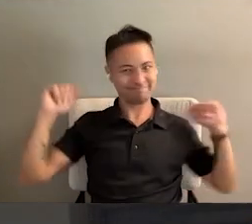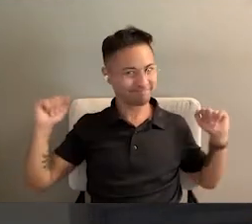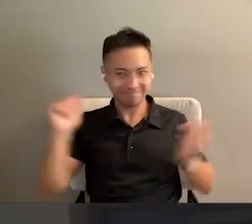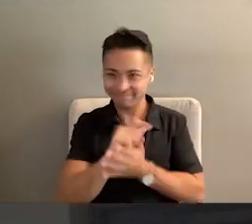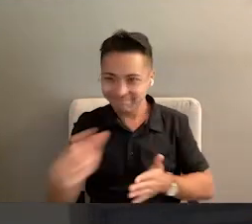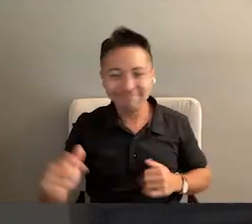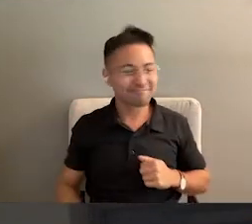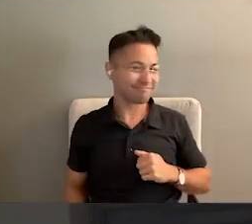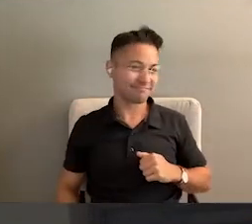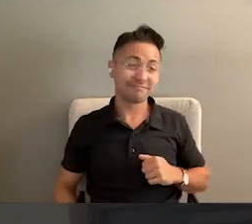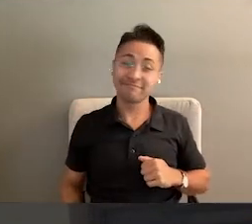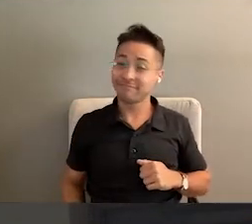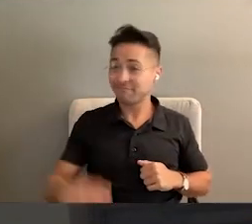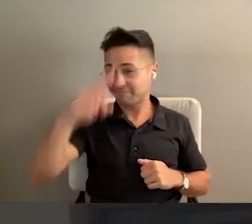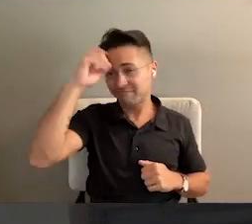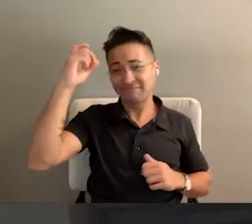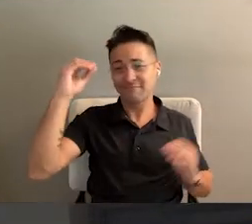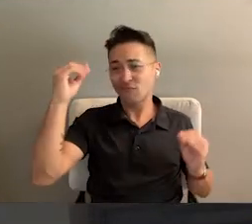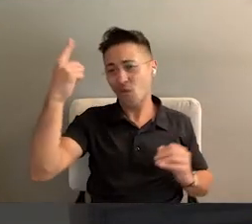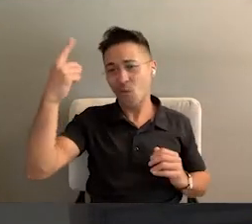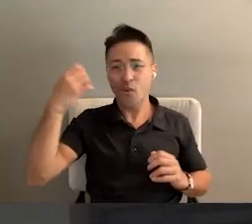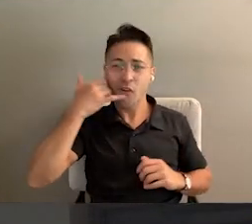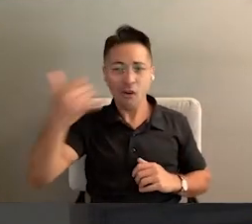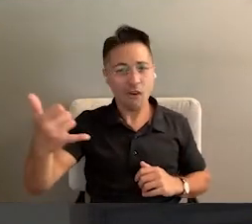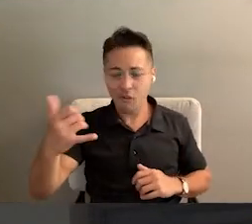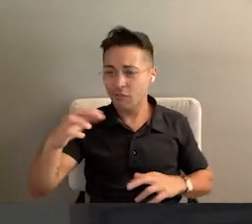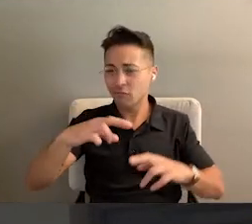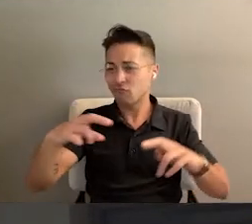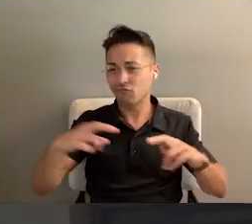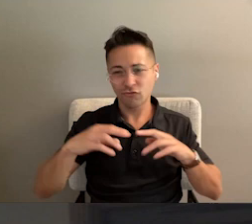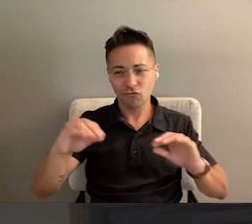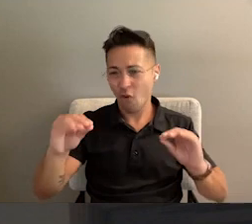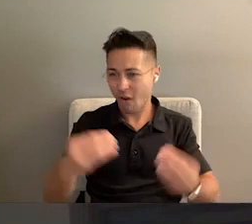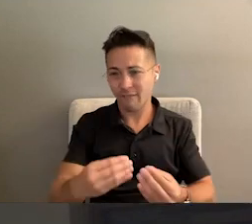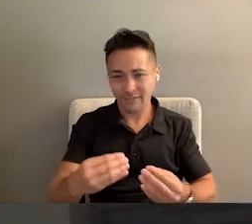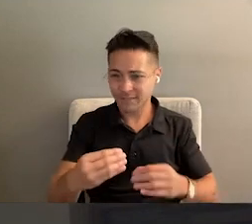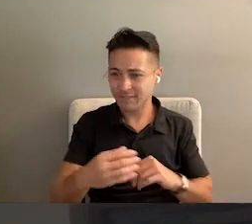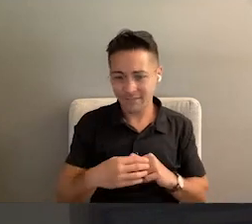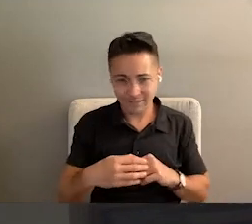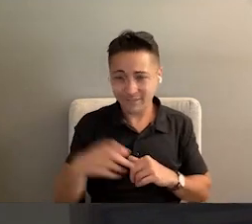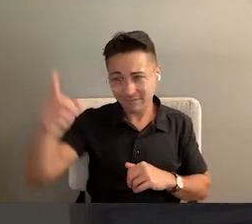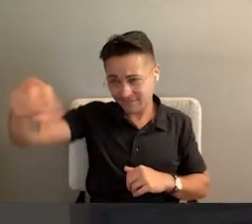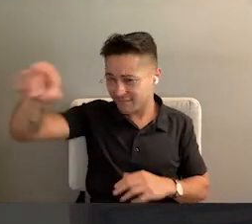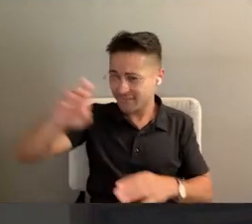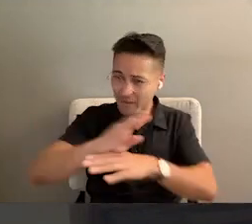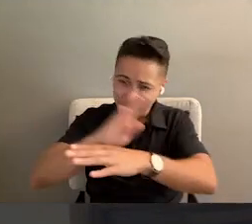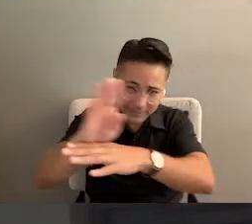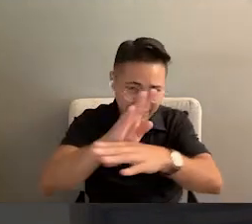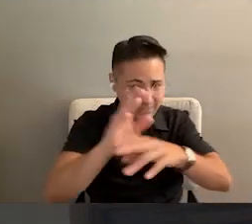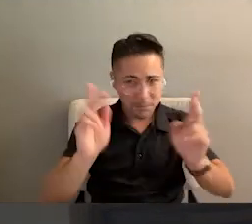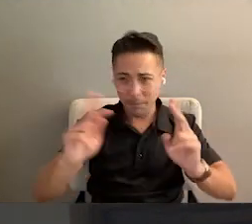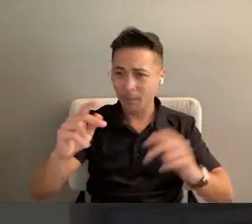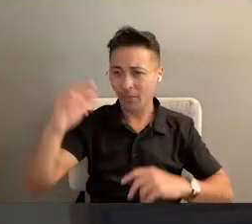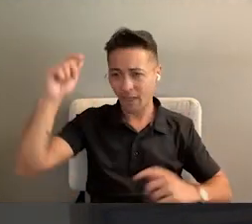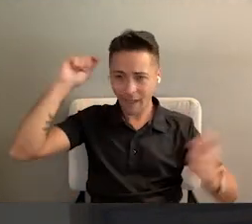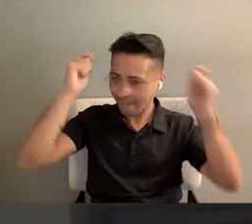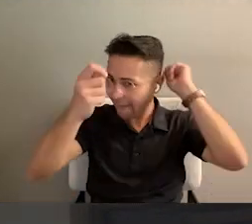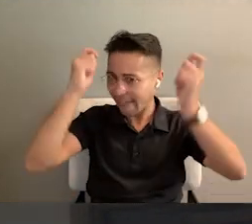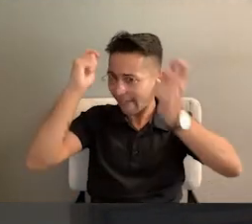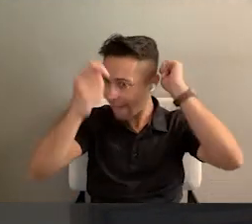right. I saw 2 hands total. That sounds about right, because no one calls the regional office very much, and that's